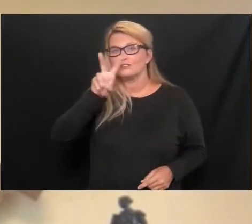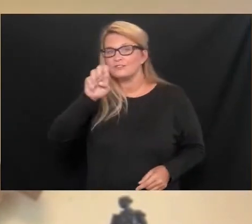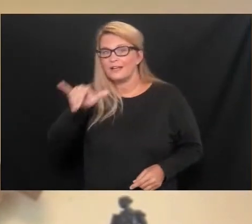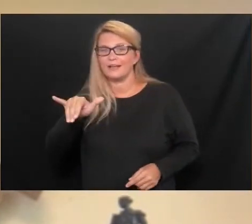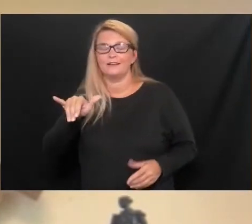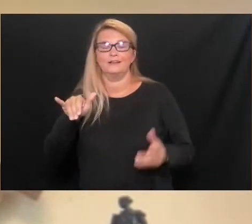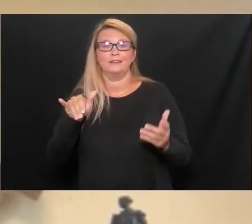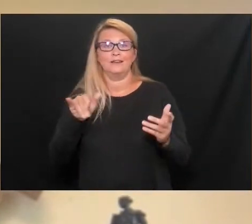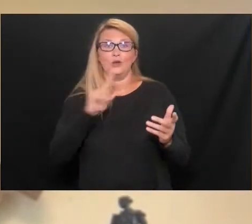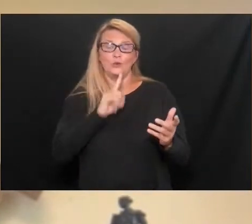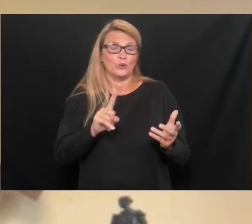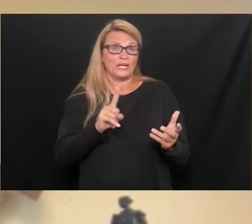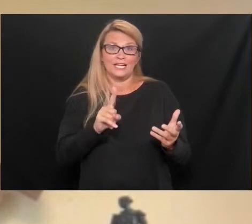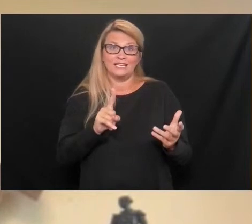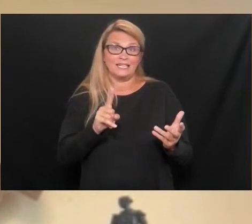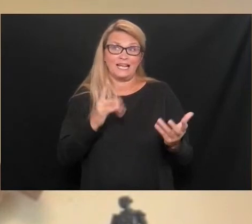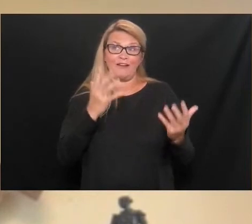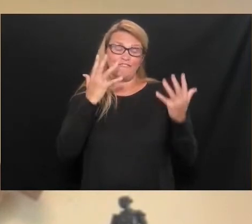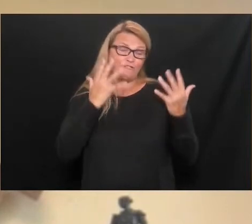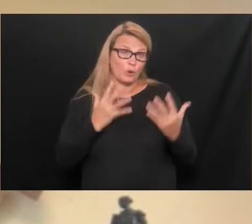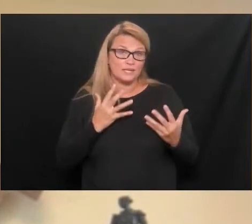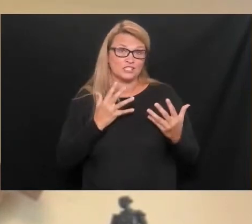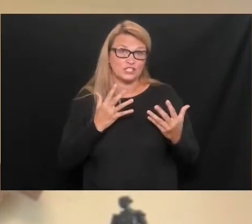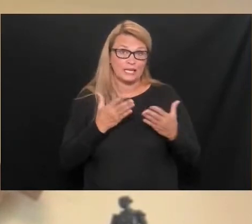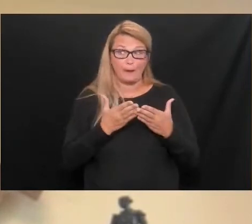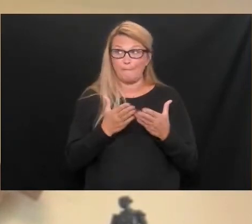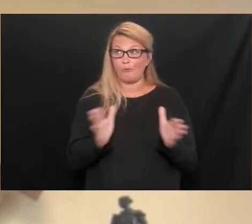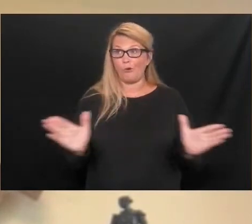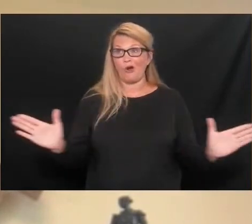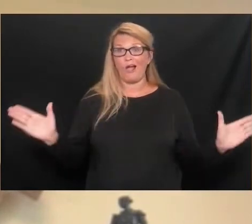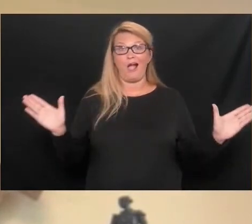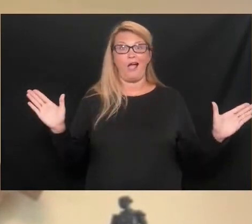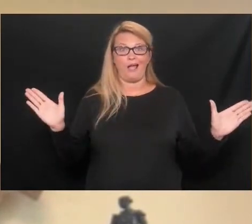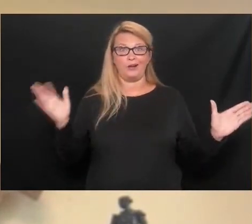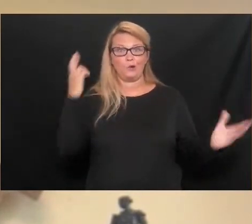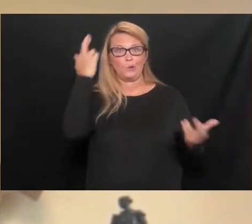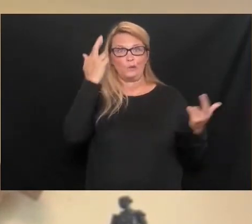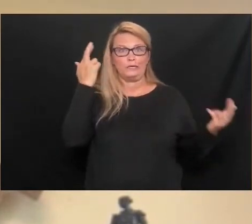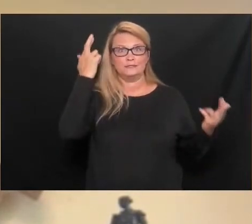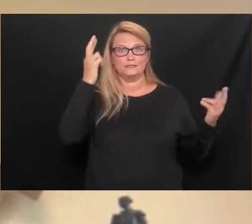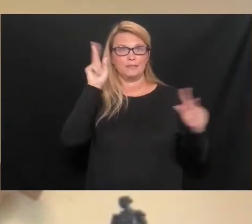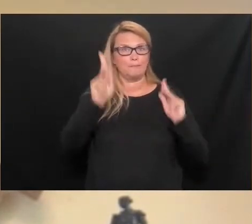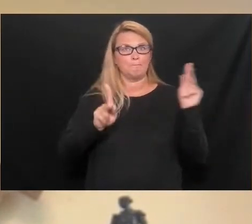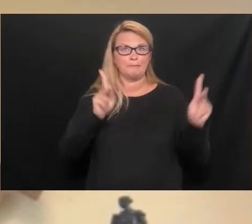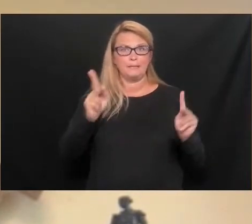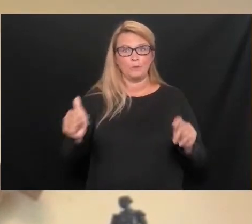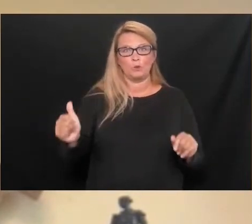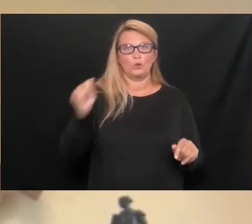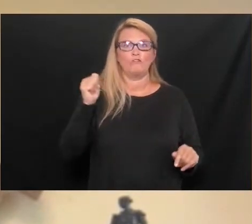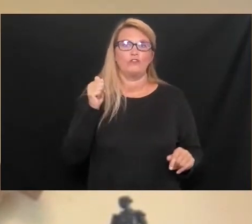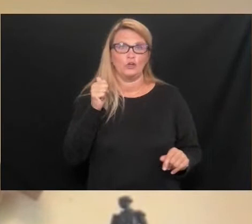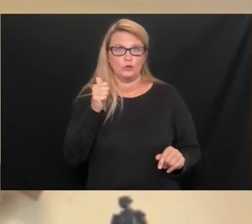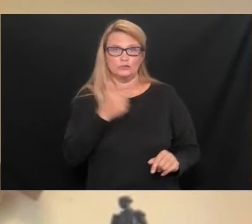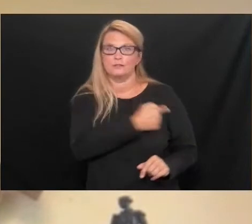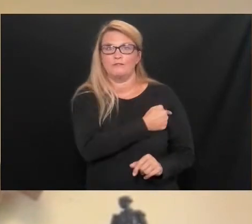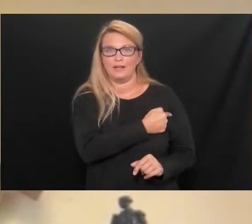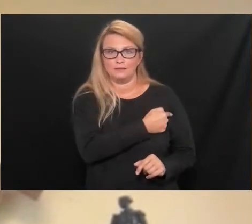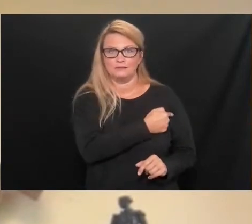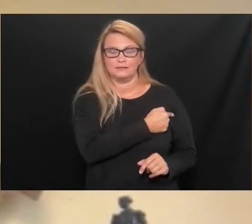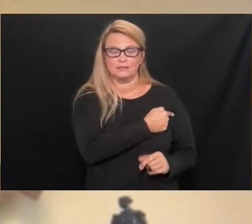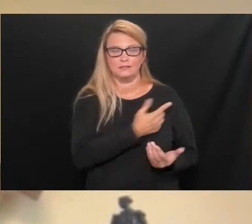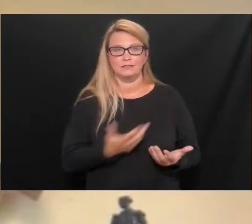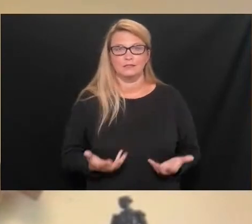unfortunately, there is a broad spectrum. There are those who, as you've pointed out, I call